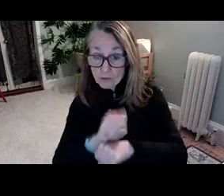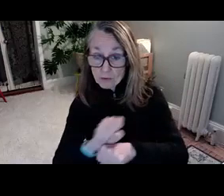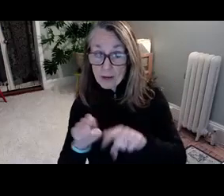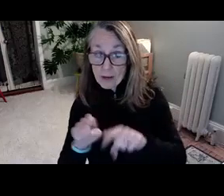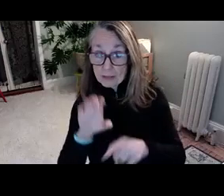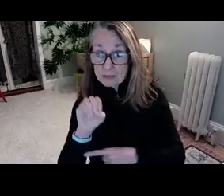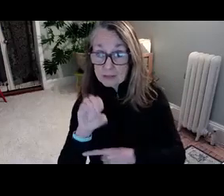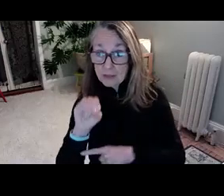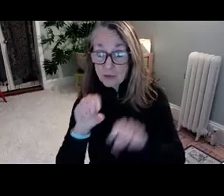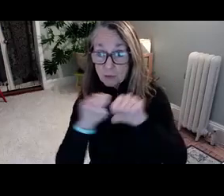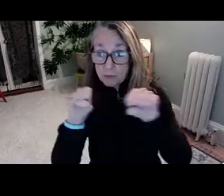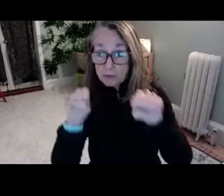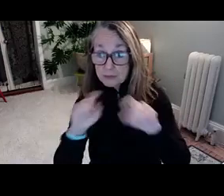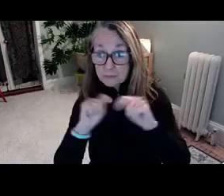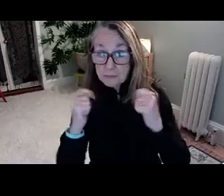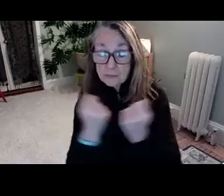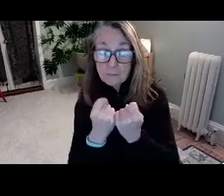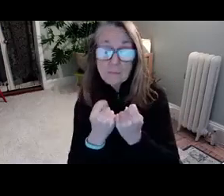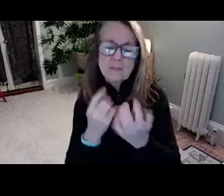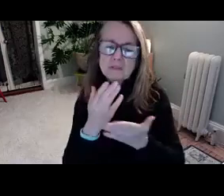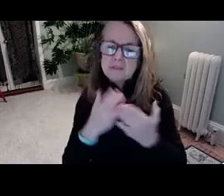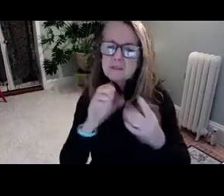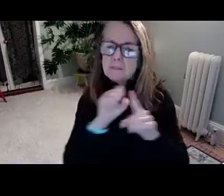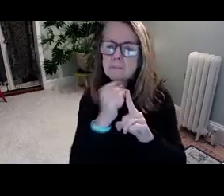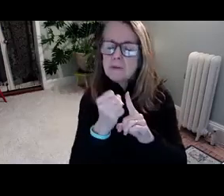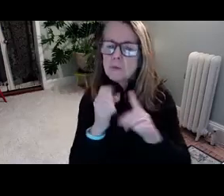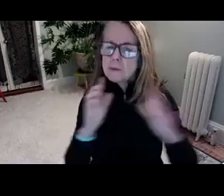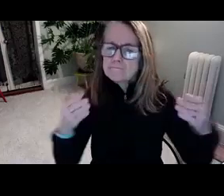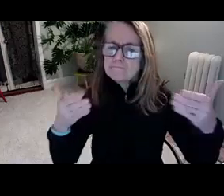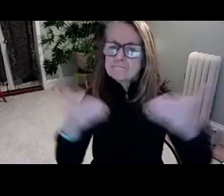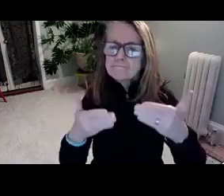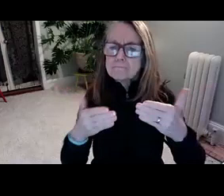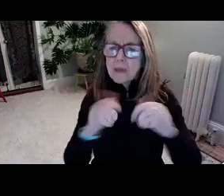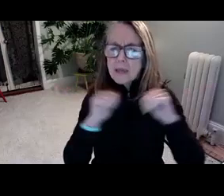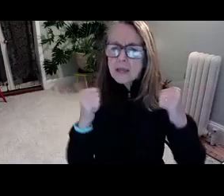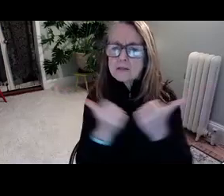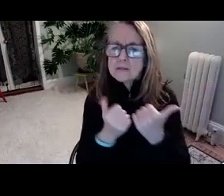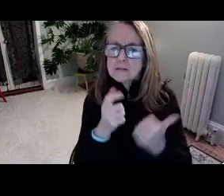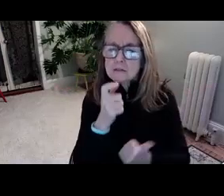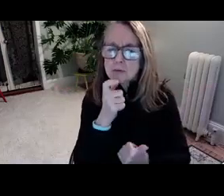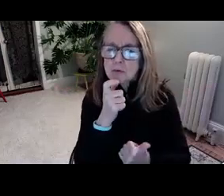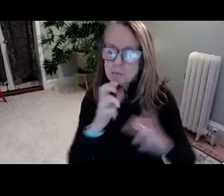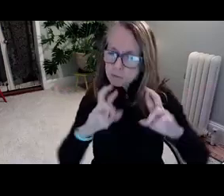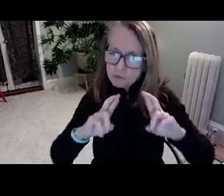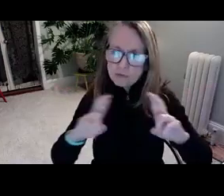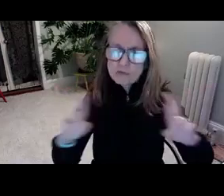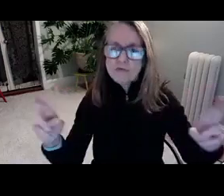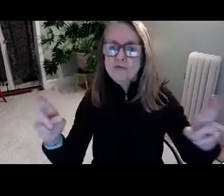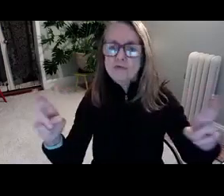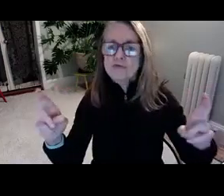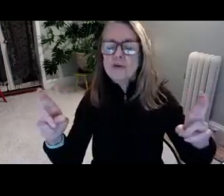some cases, we'll really gear towards folks who are at agencies who are ready to access our